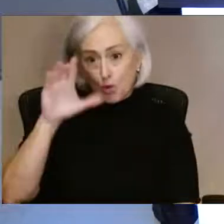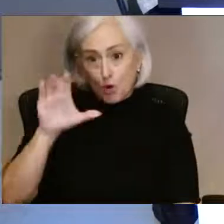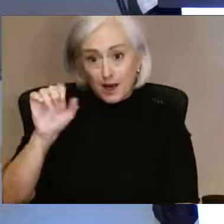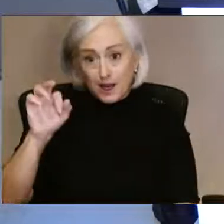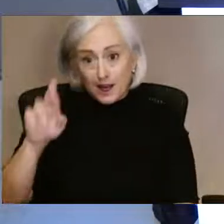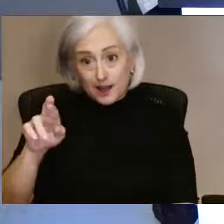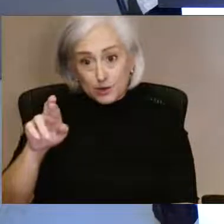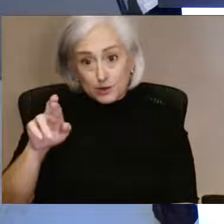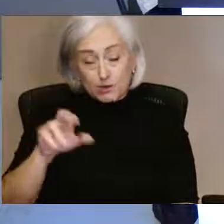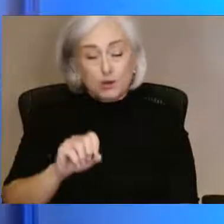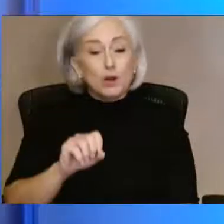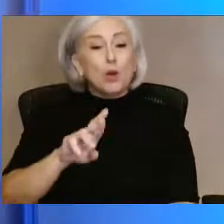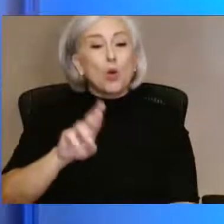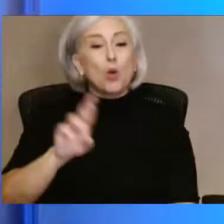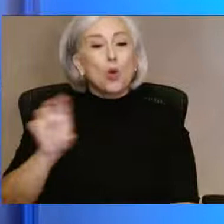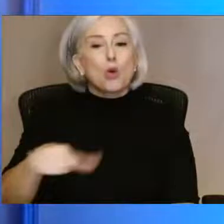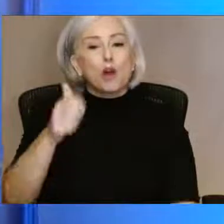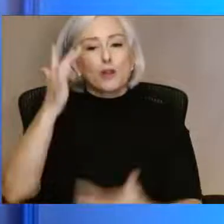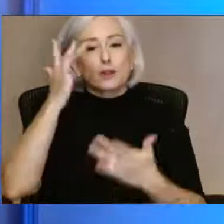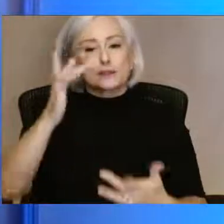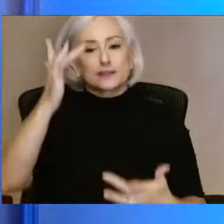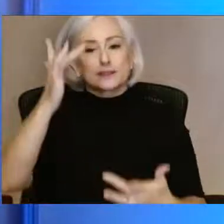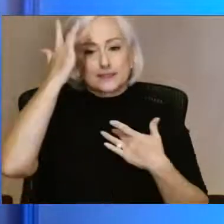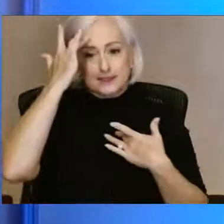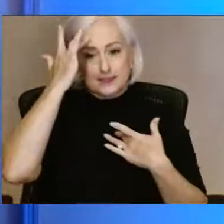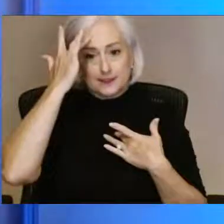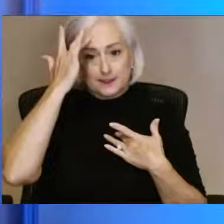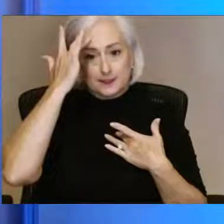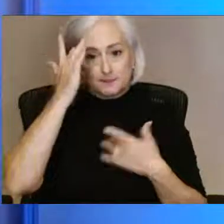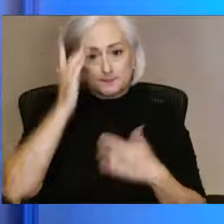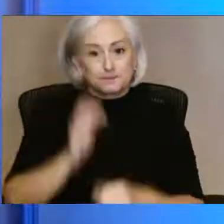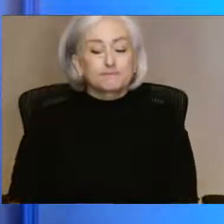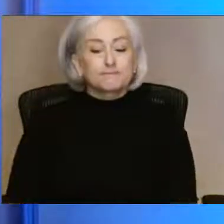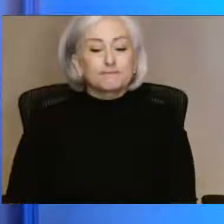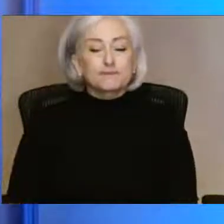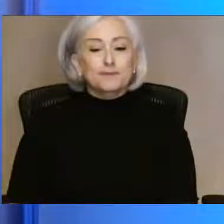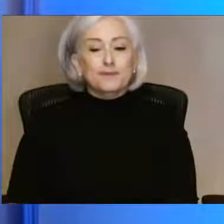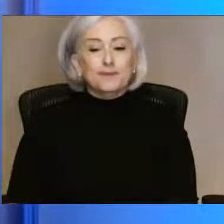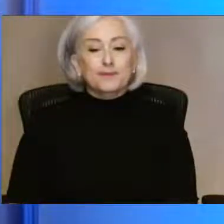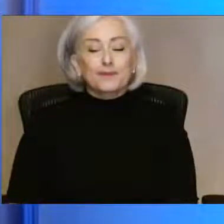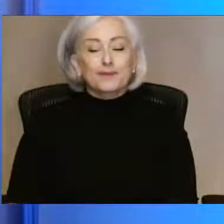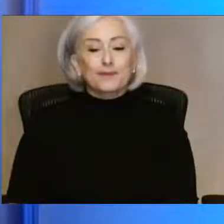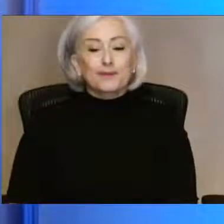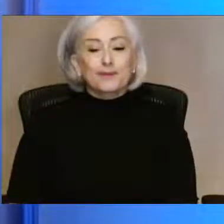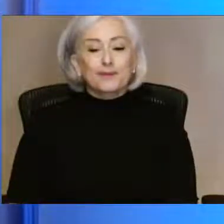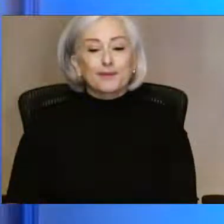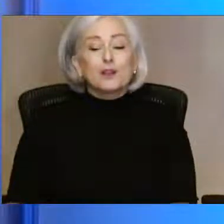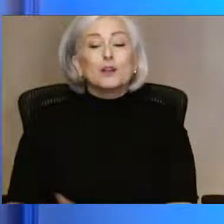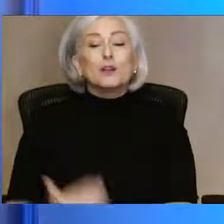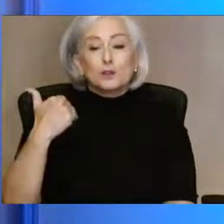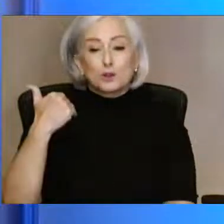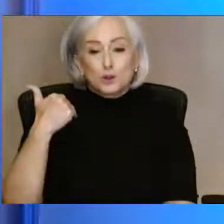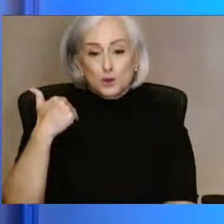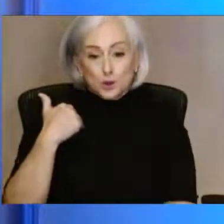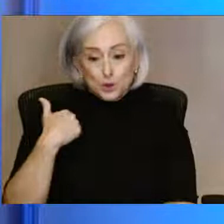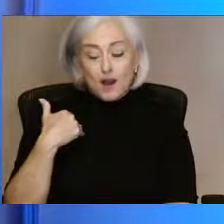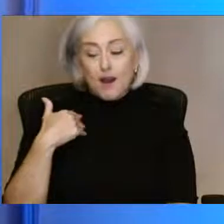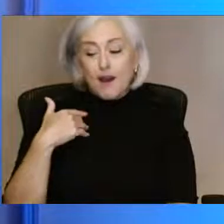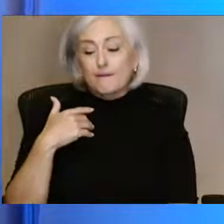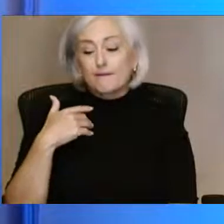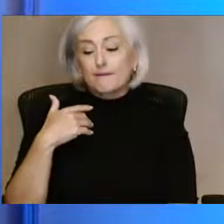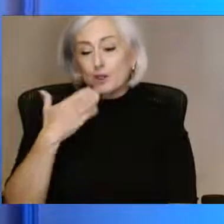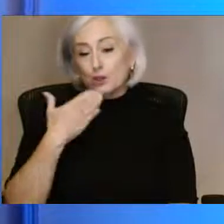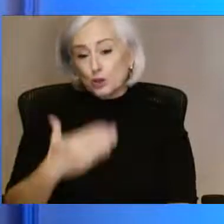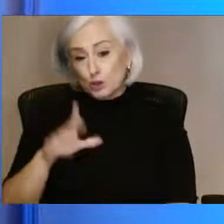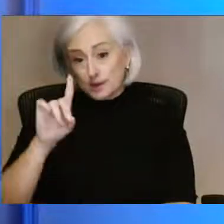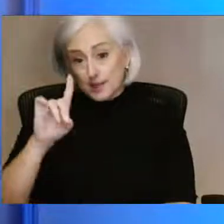diseases? Right. So I think in order to have, like I said, have these things like diagnostics, genetic tests,